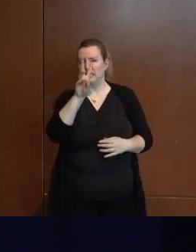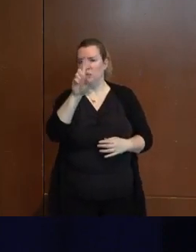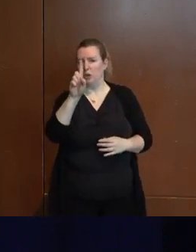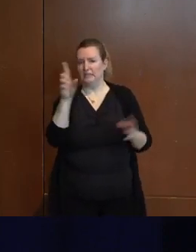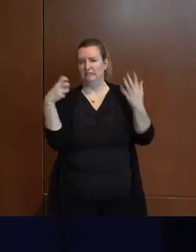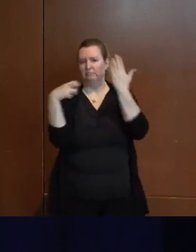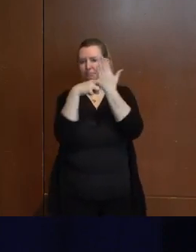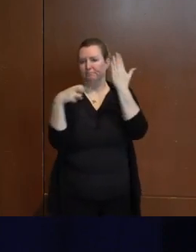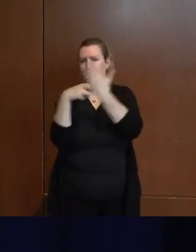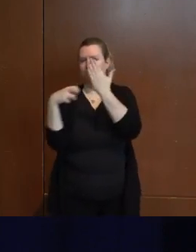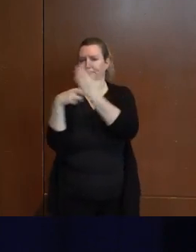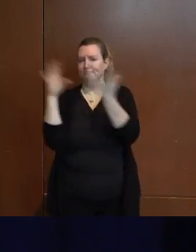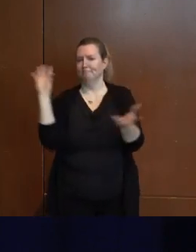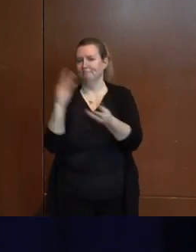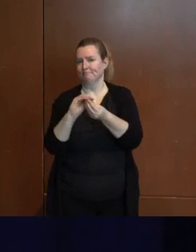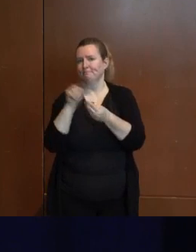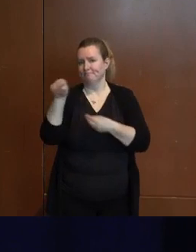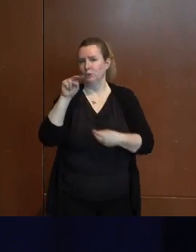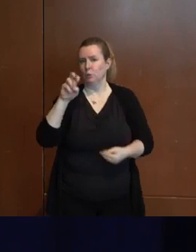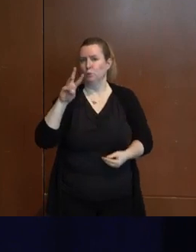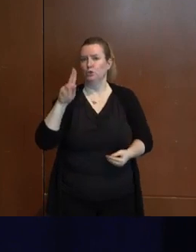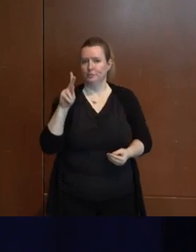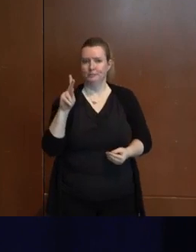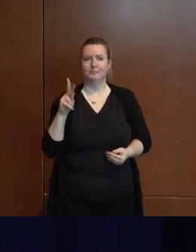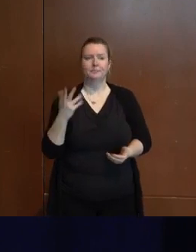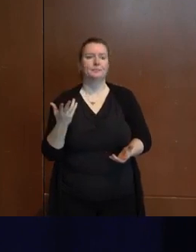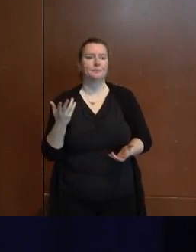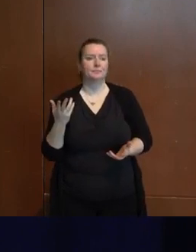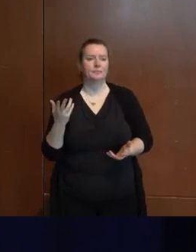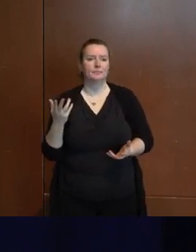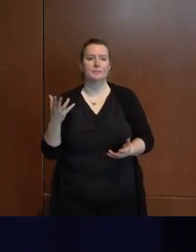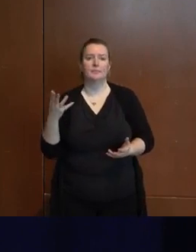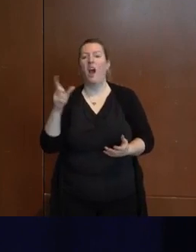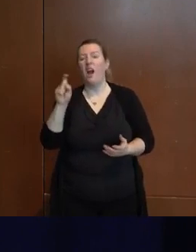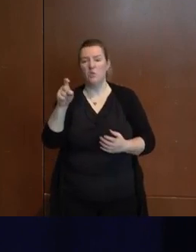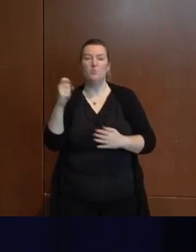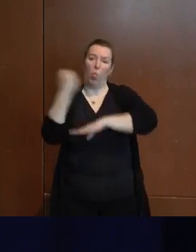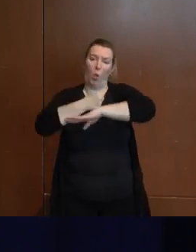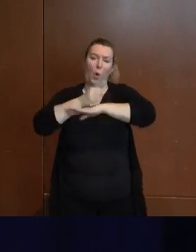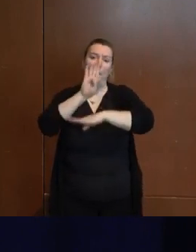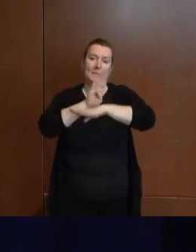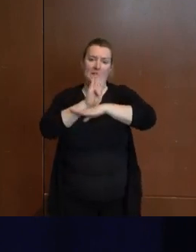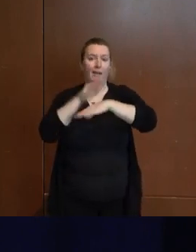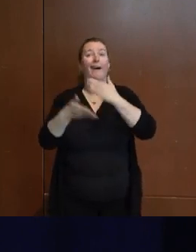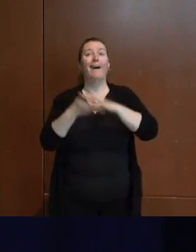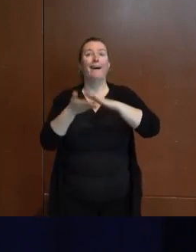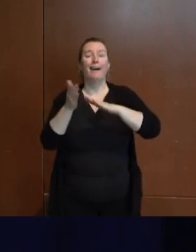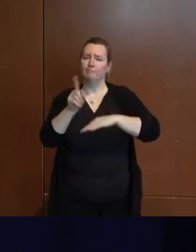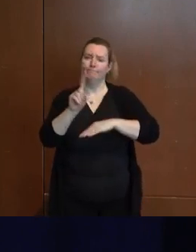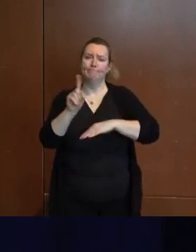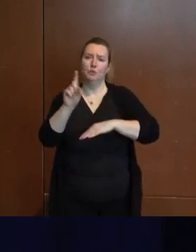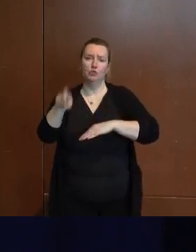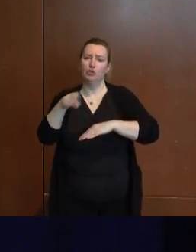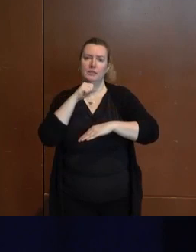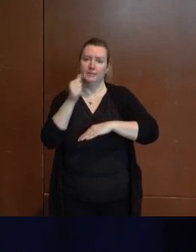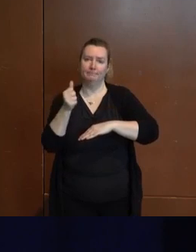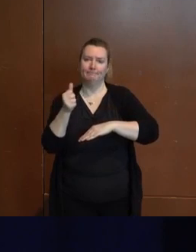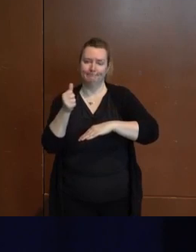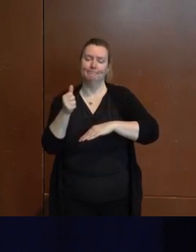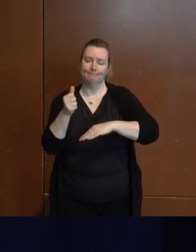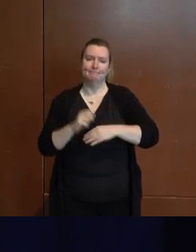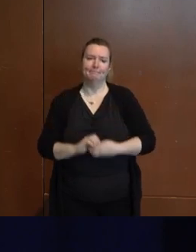think of that effort as a zero tolerance policy that we've been talking about. And I think everybody also